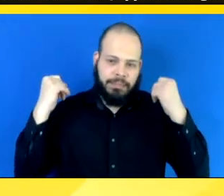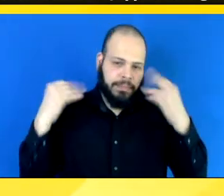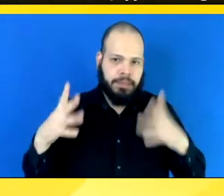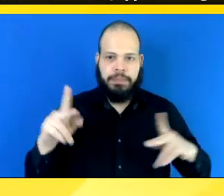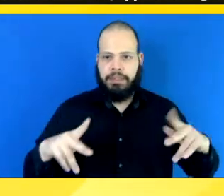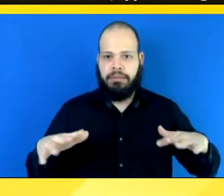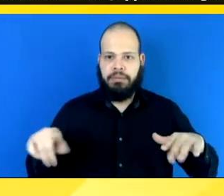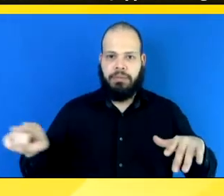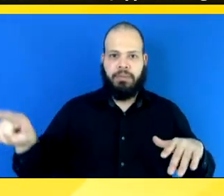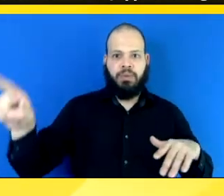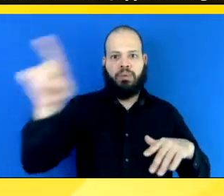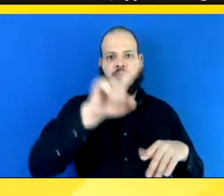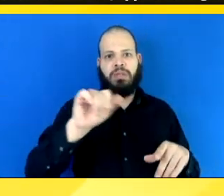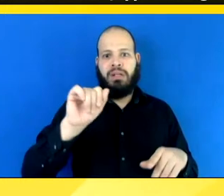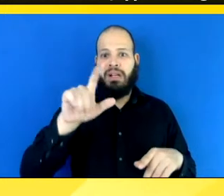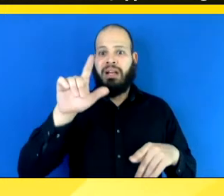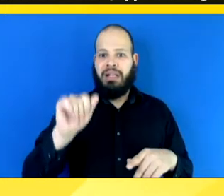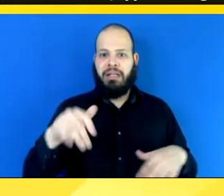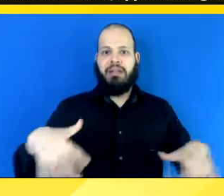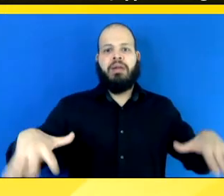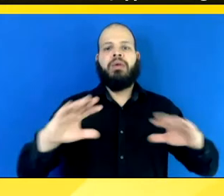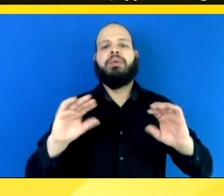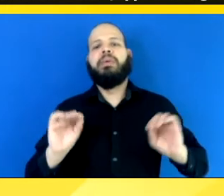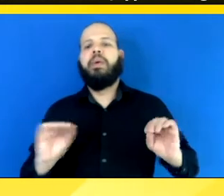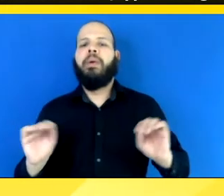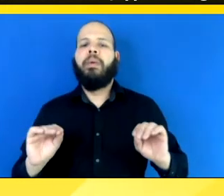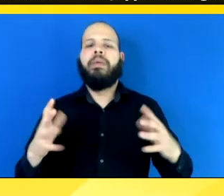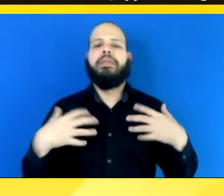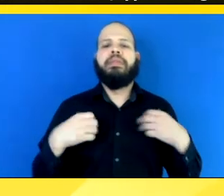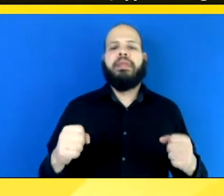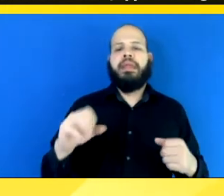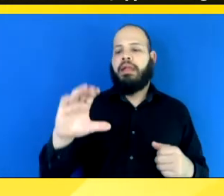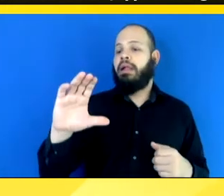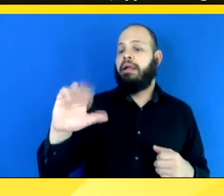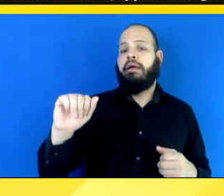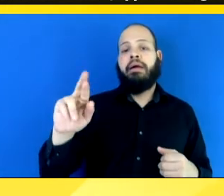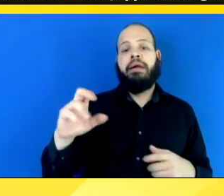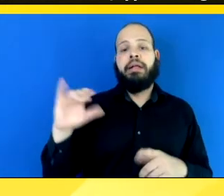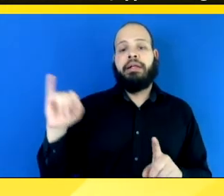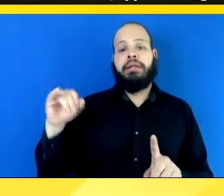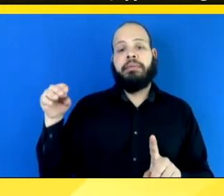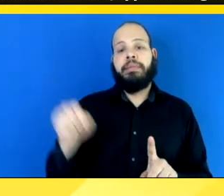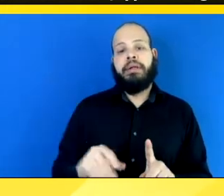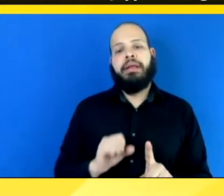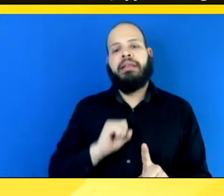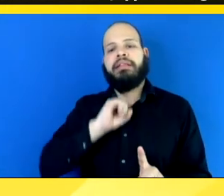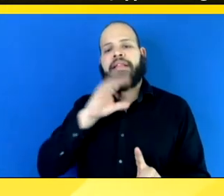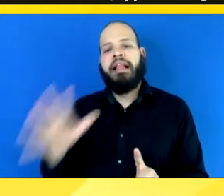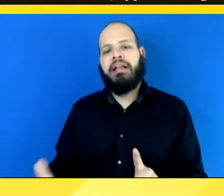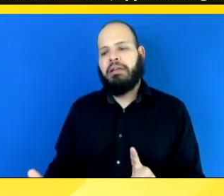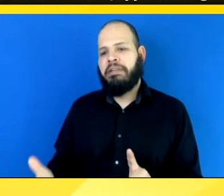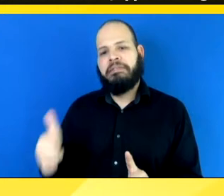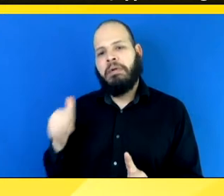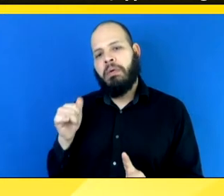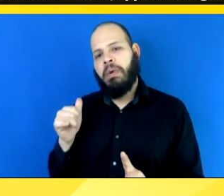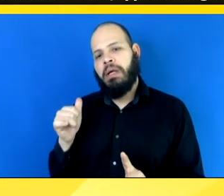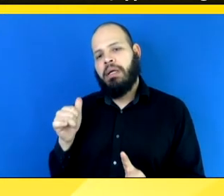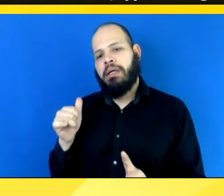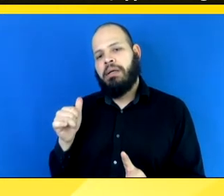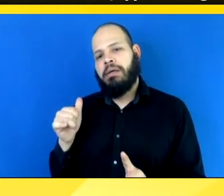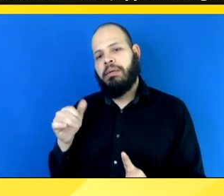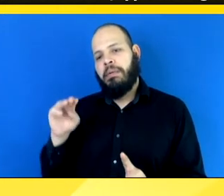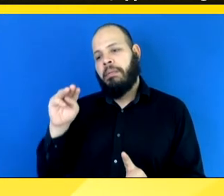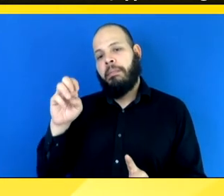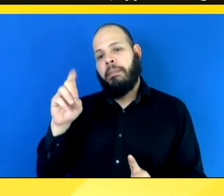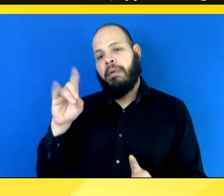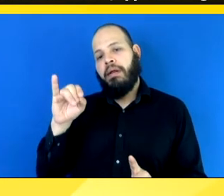has been one of those states that's refused to just do something as simple as expand Medicaid. Alabama has the worst voting laws. In fact,